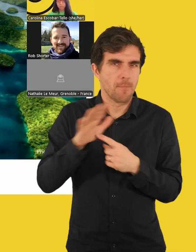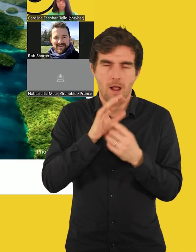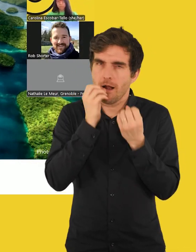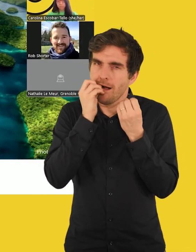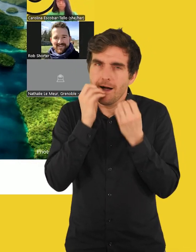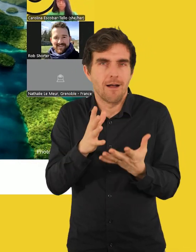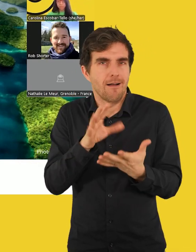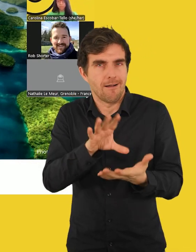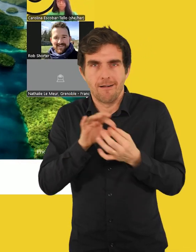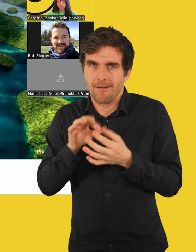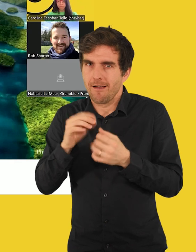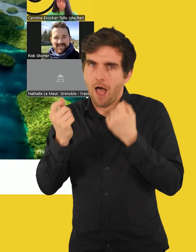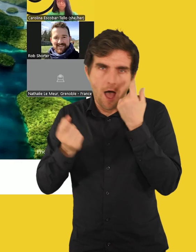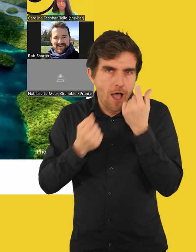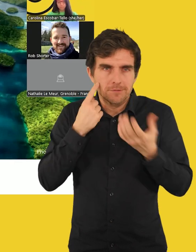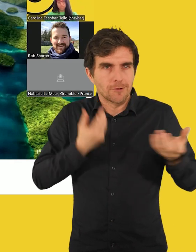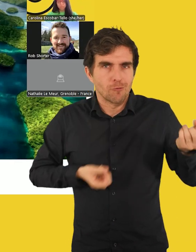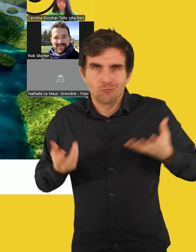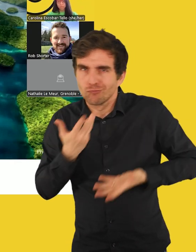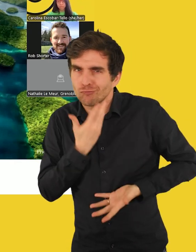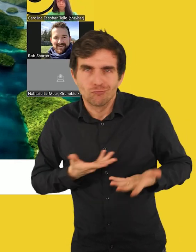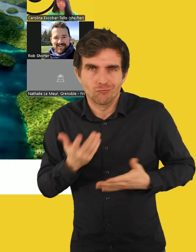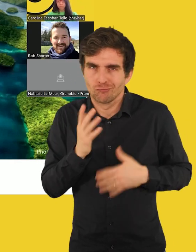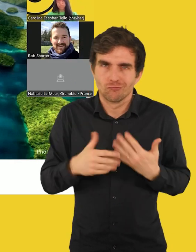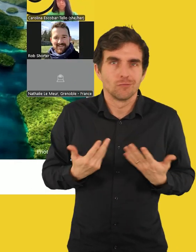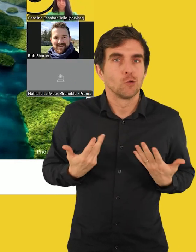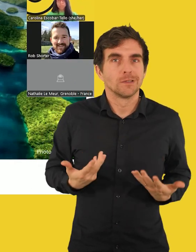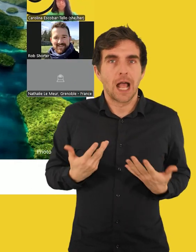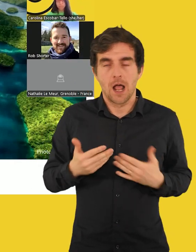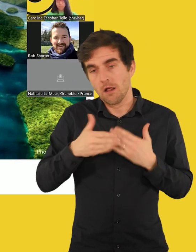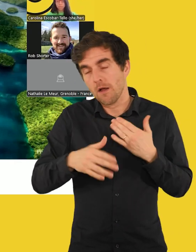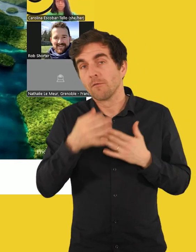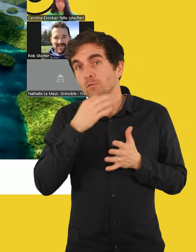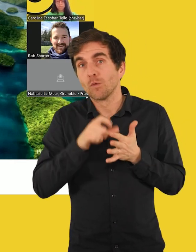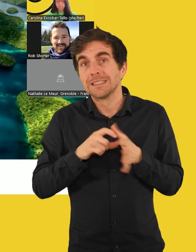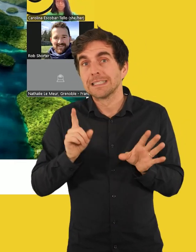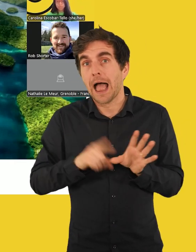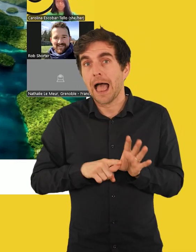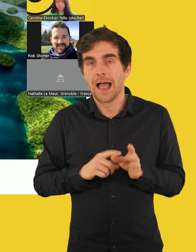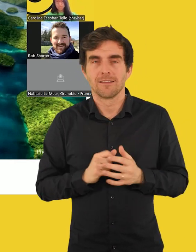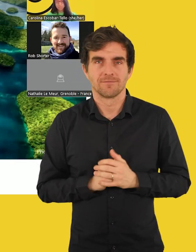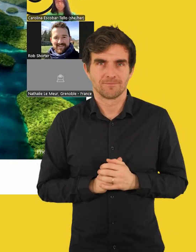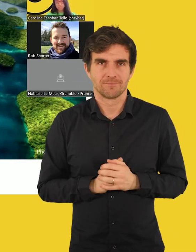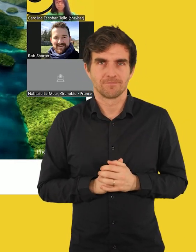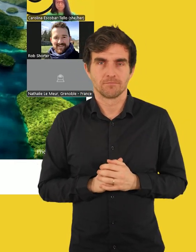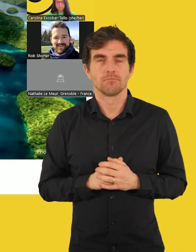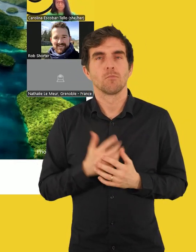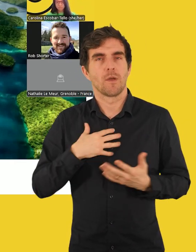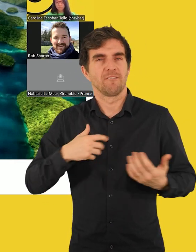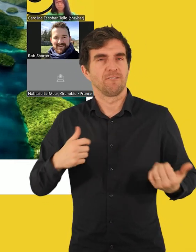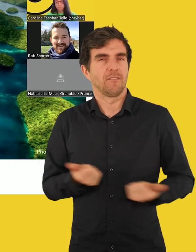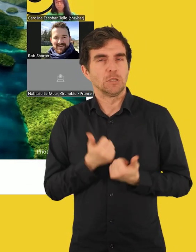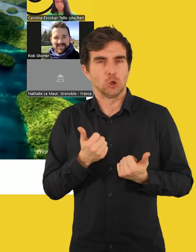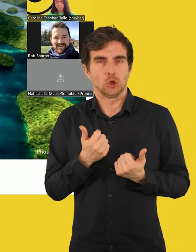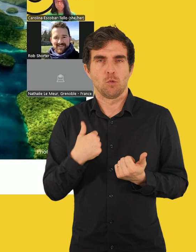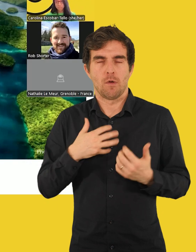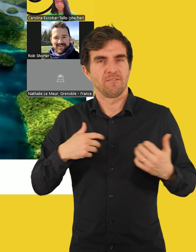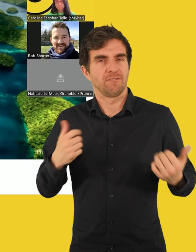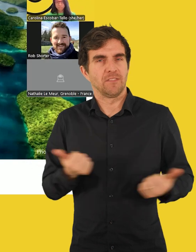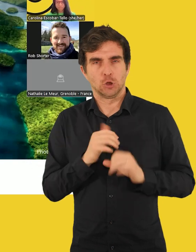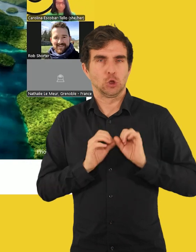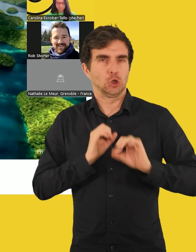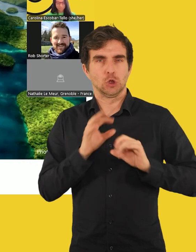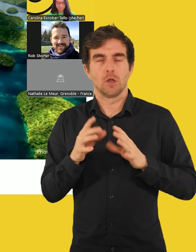And it's wonderful that there are so many people bringing those ideas into the conversations today and in the next few days. And let me